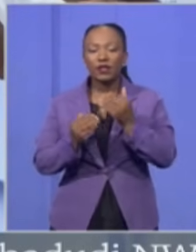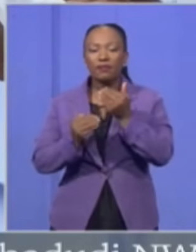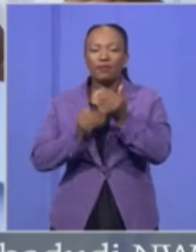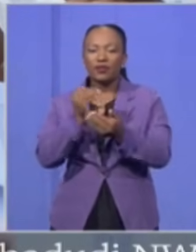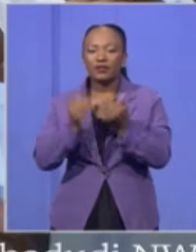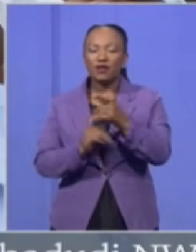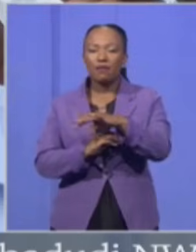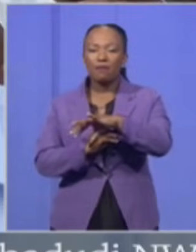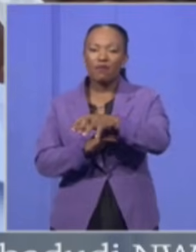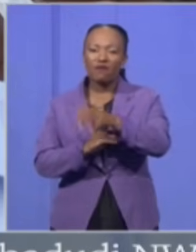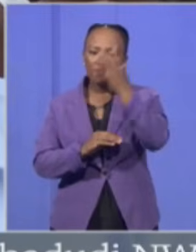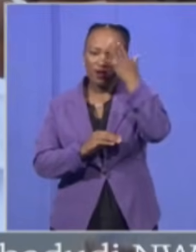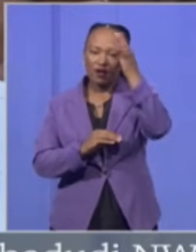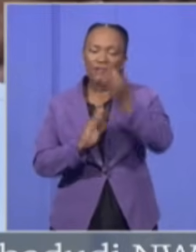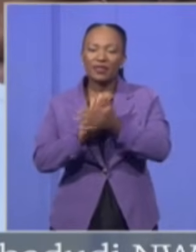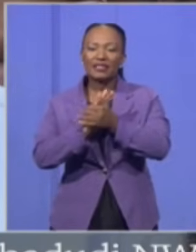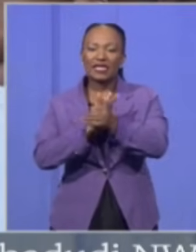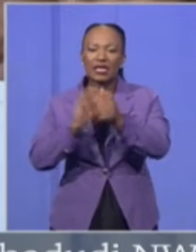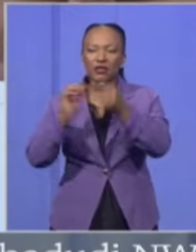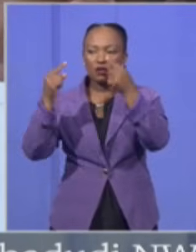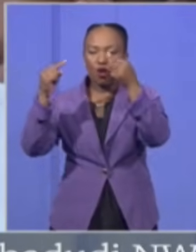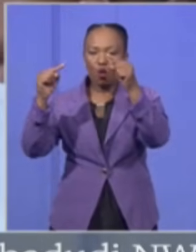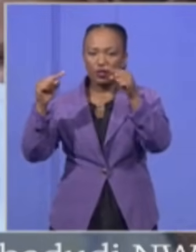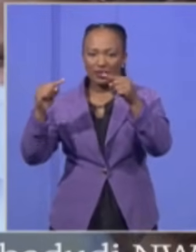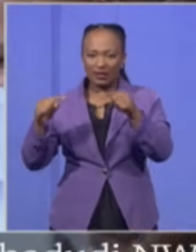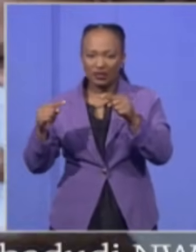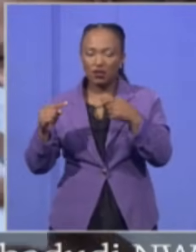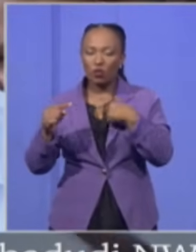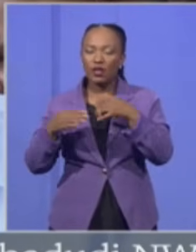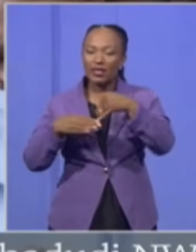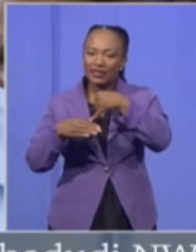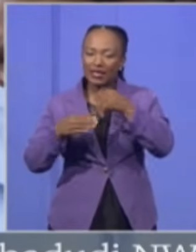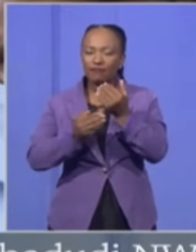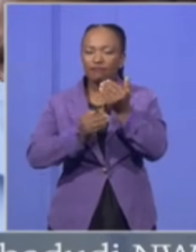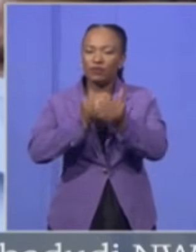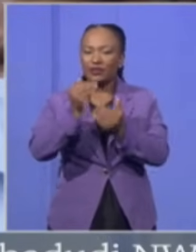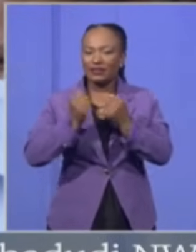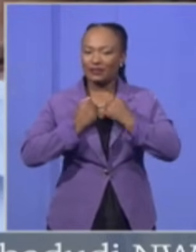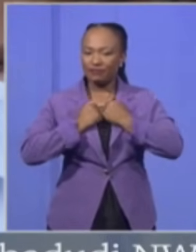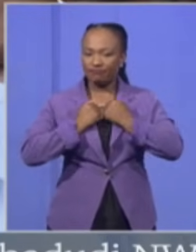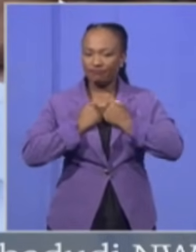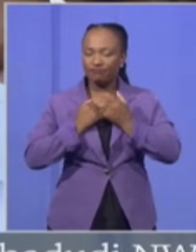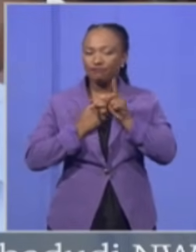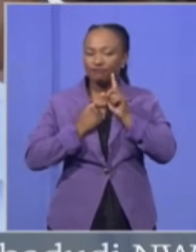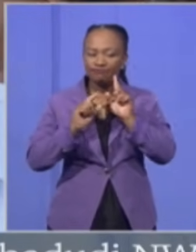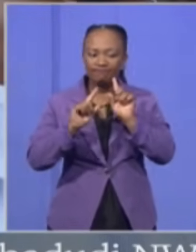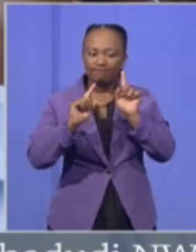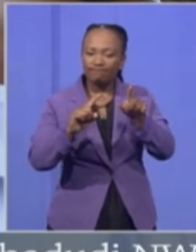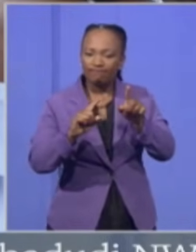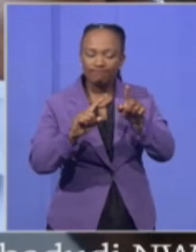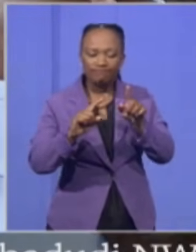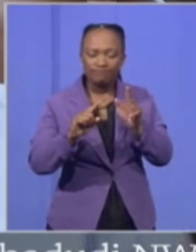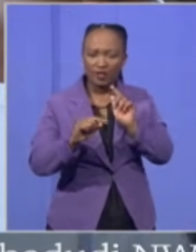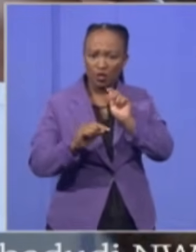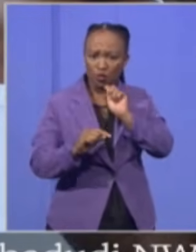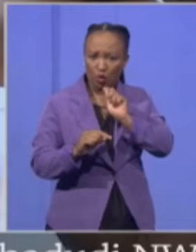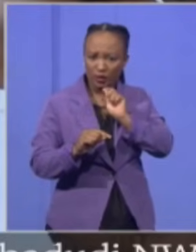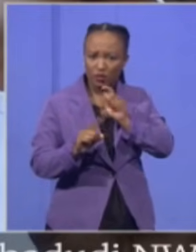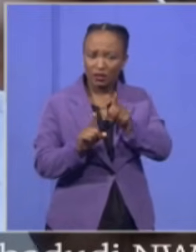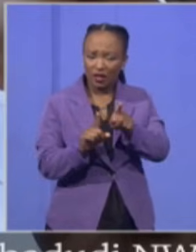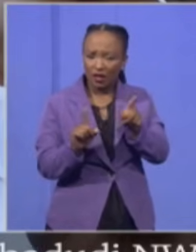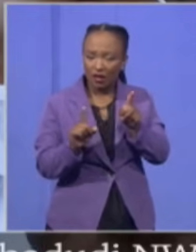provincial government on skills audit. We also have our own internal process e re dirang rona go tla go sheba gore a tota batho ba re ba